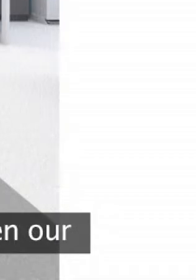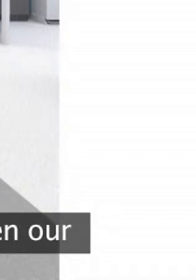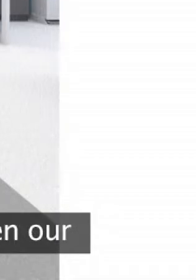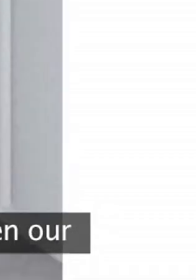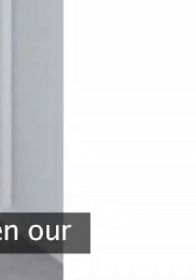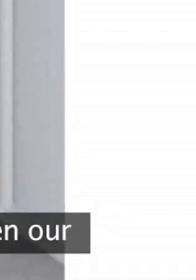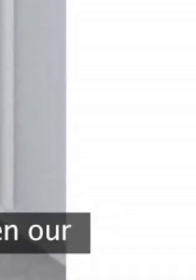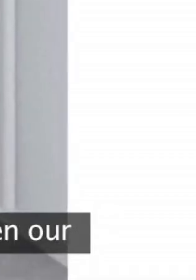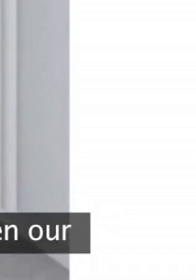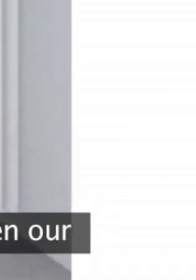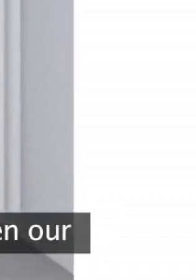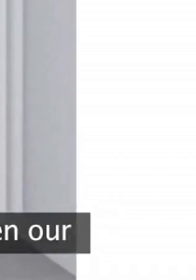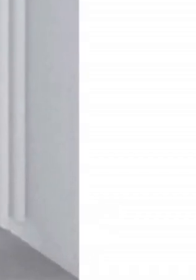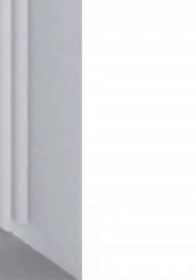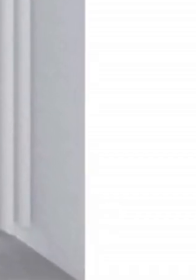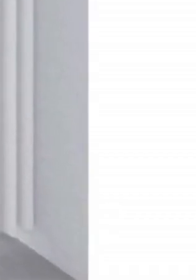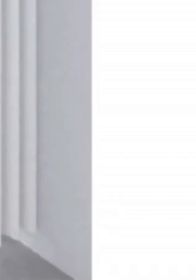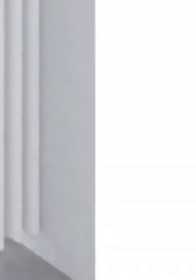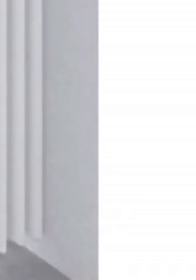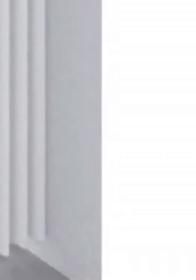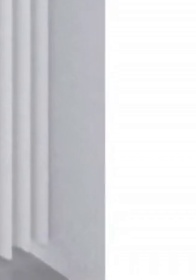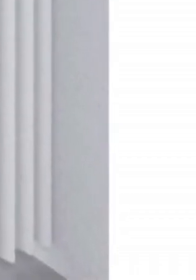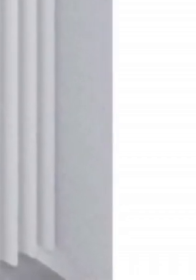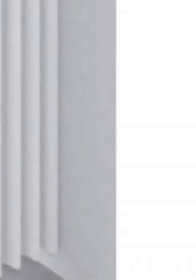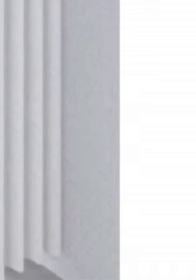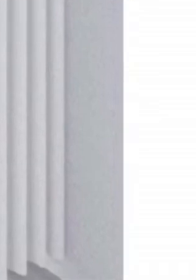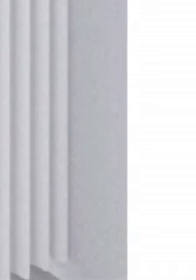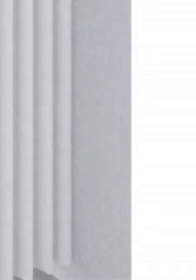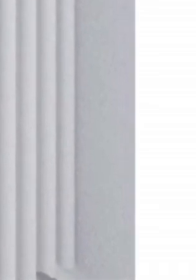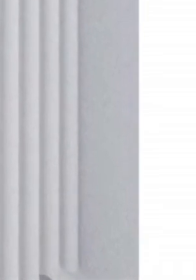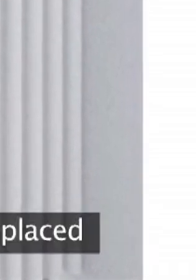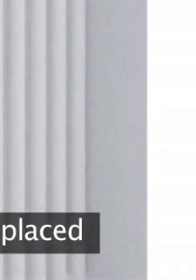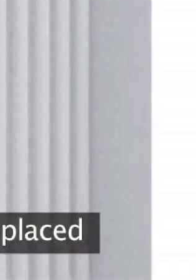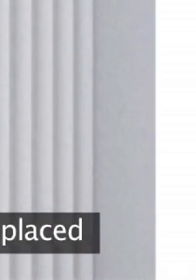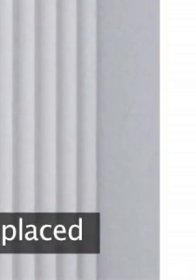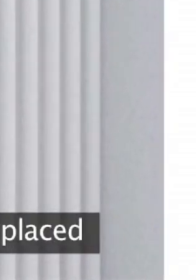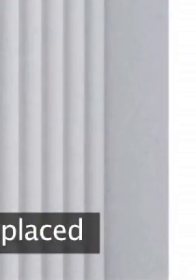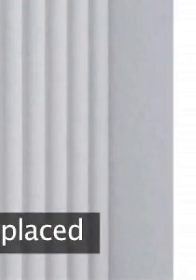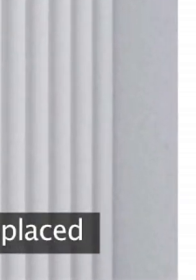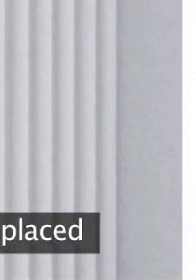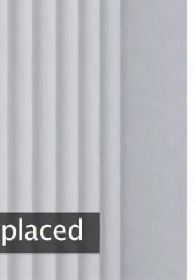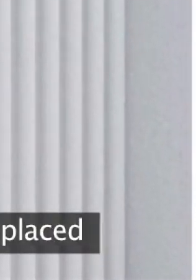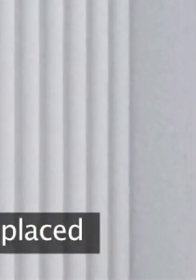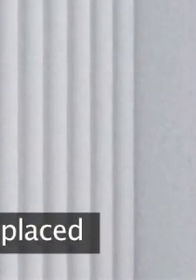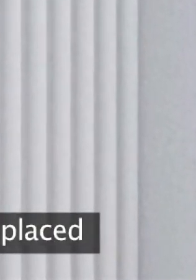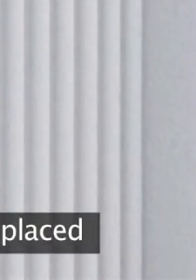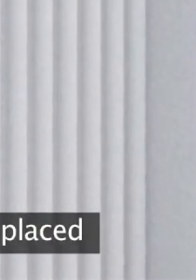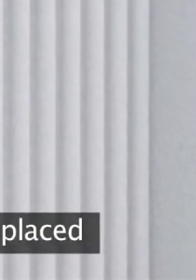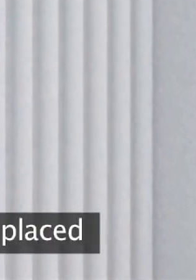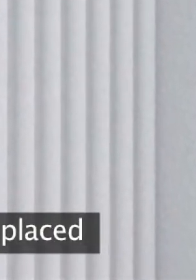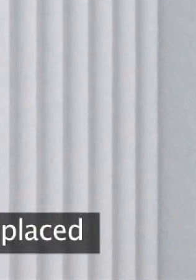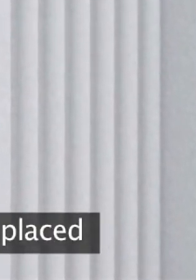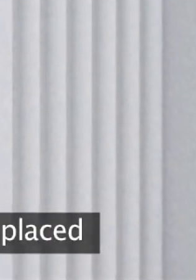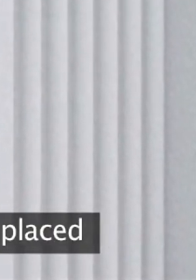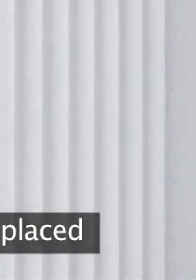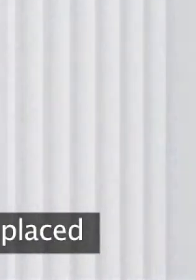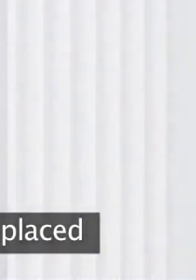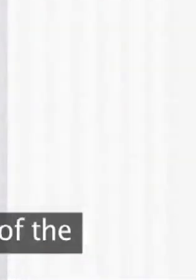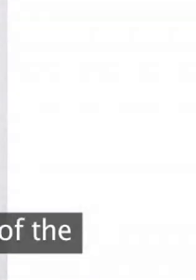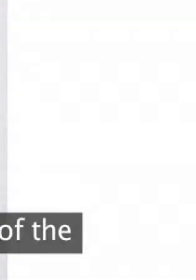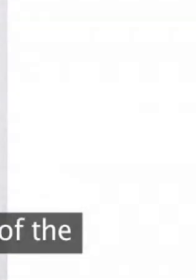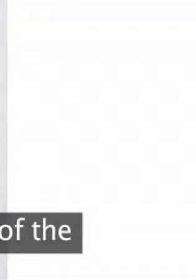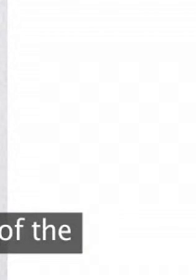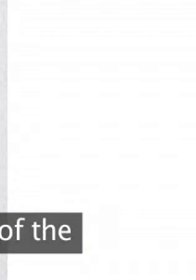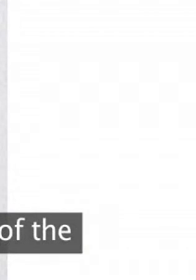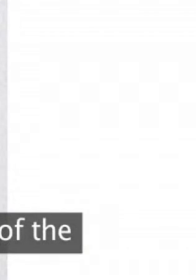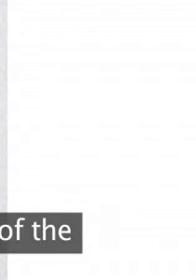department to improve communication between our staff and patients, and also security. It's situated to the right of the building as you enter, perfectly